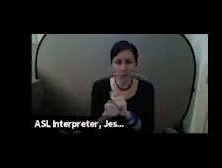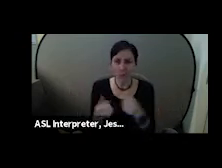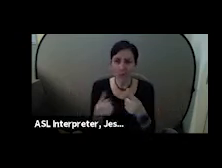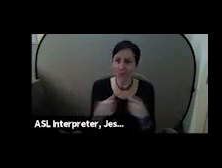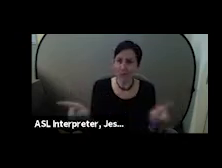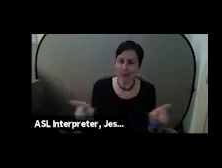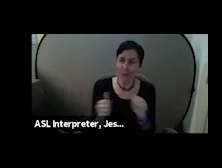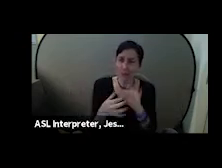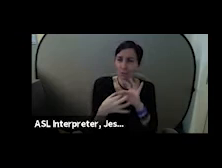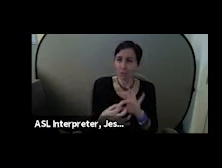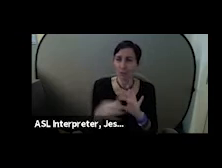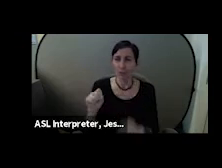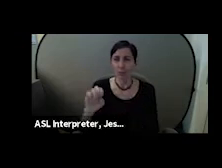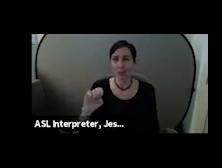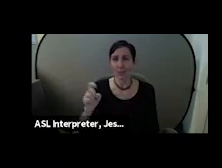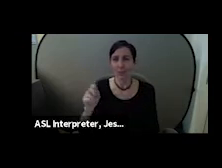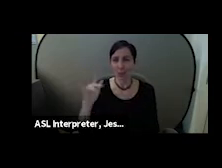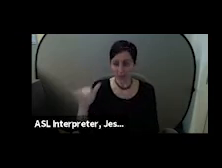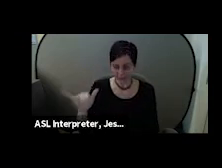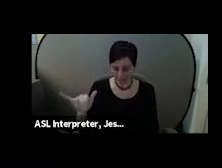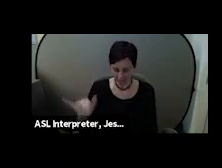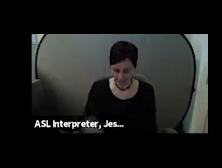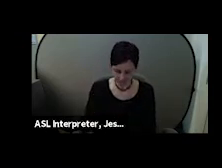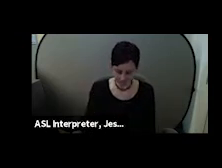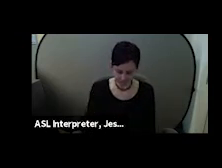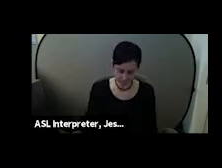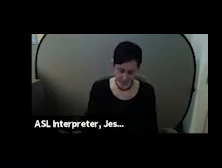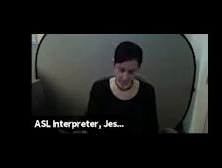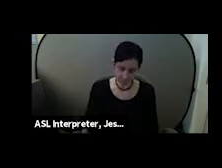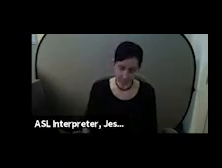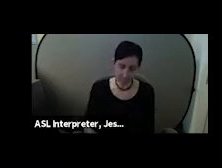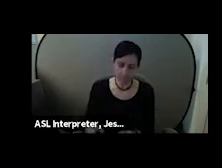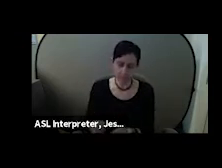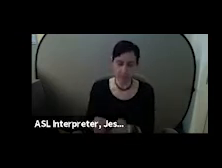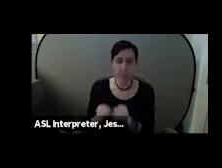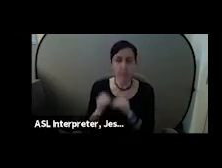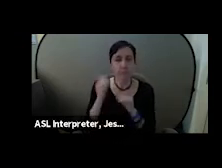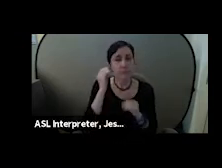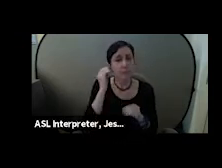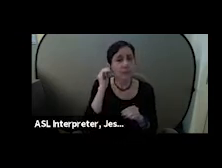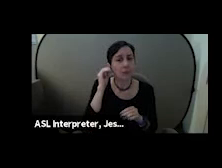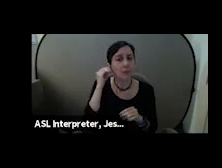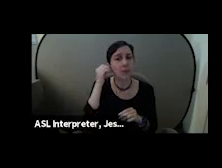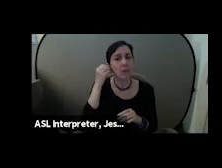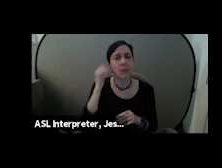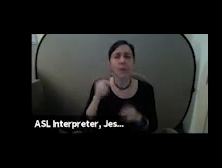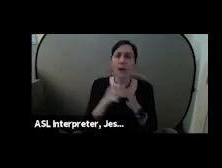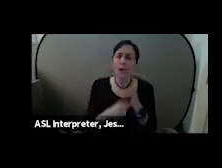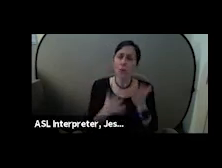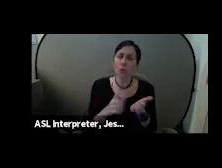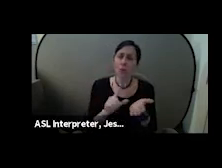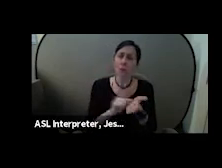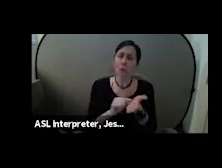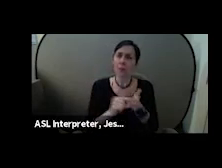sexuality. We're not sure exactly when this article is going to run, but sometime probably late summer.